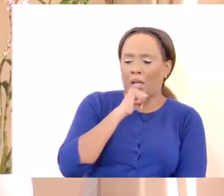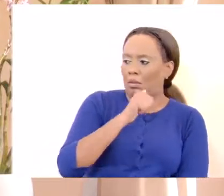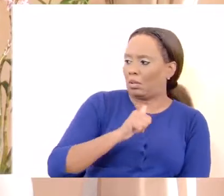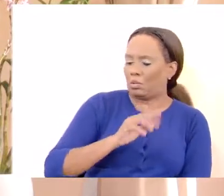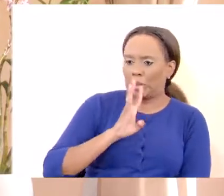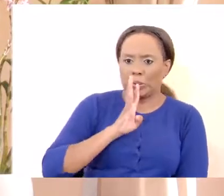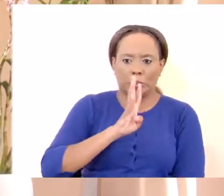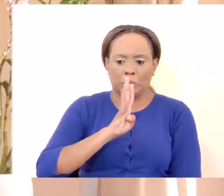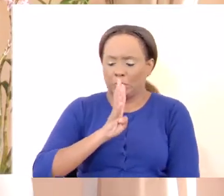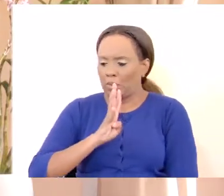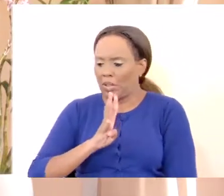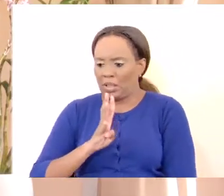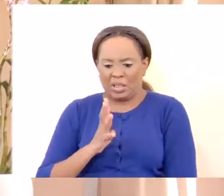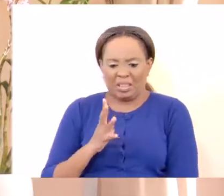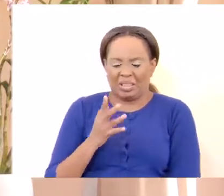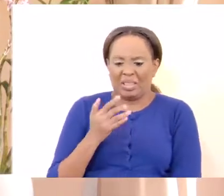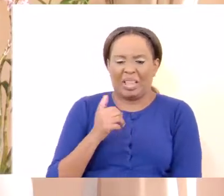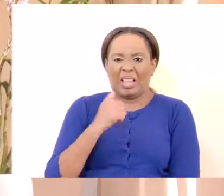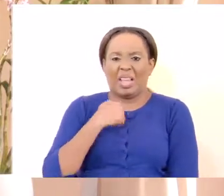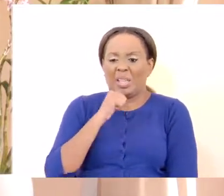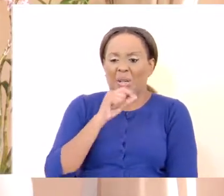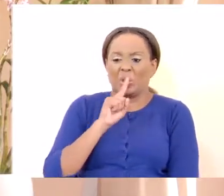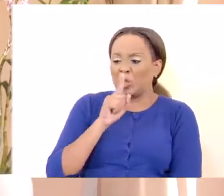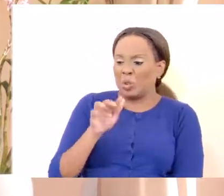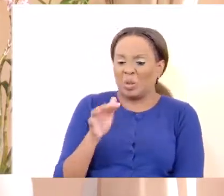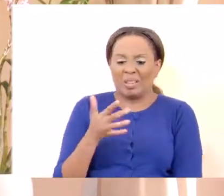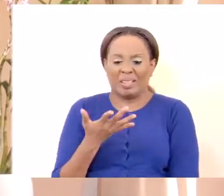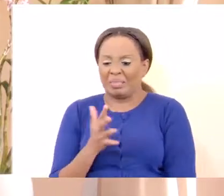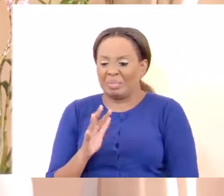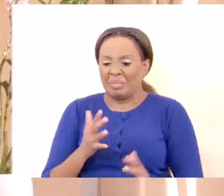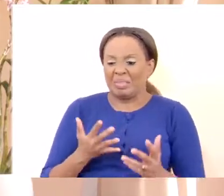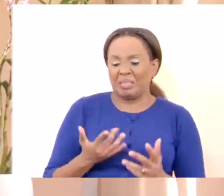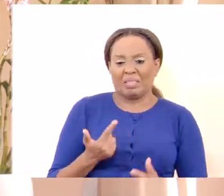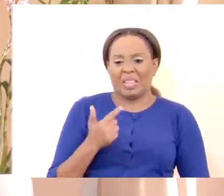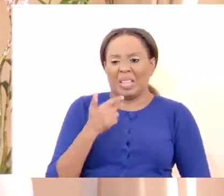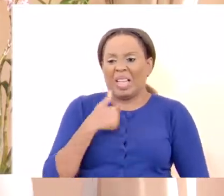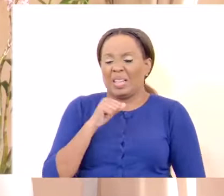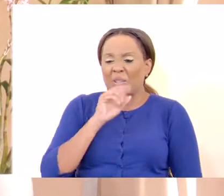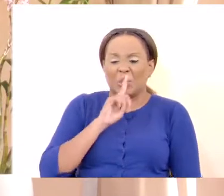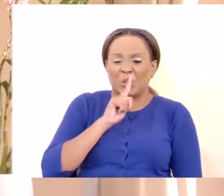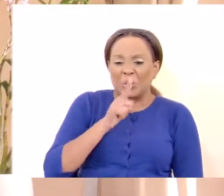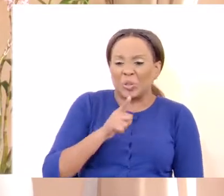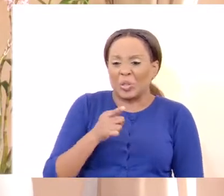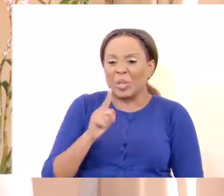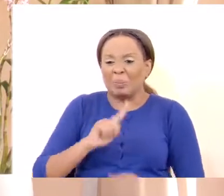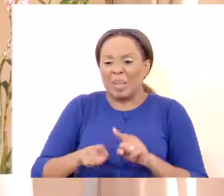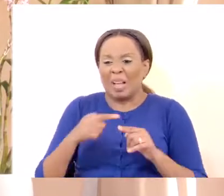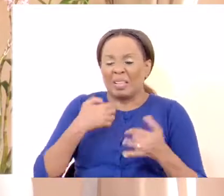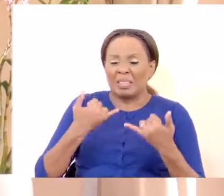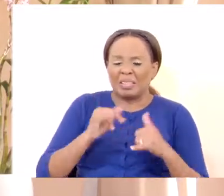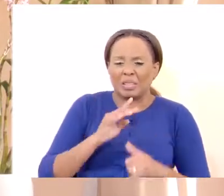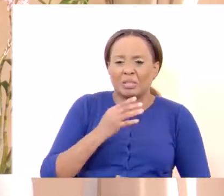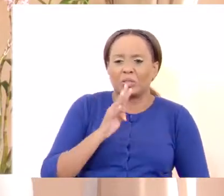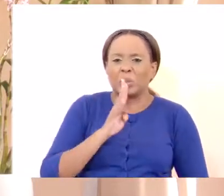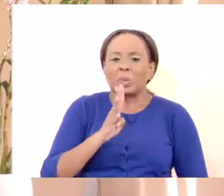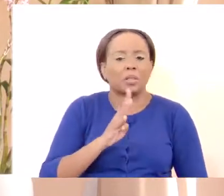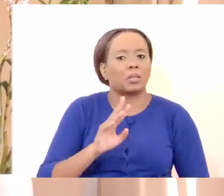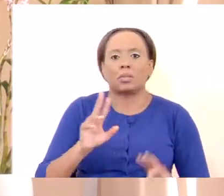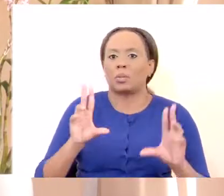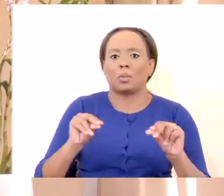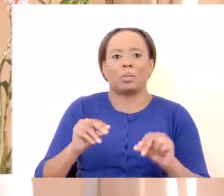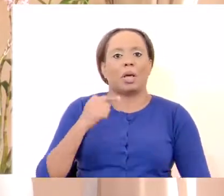unless I am absolutely sure, unless I have the facts, so that I bring truth to any situation that I'm dealing with